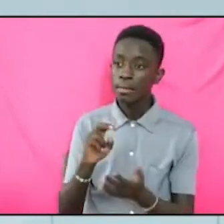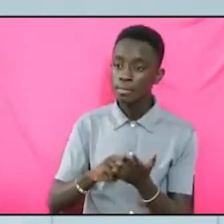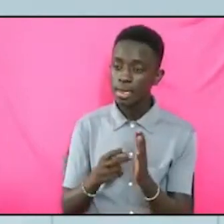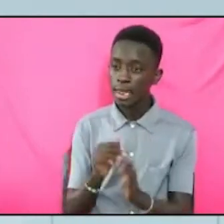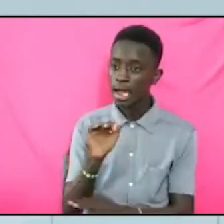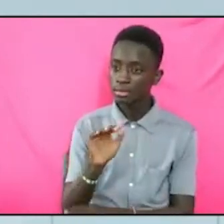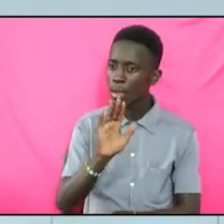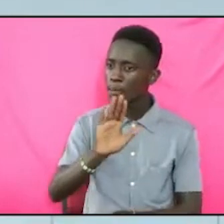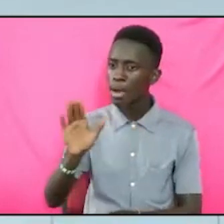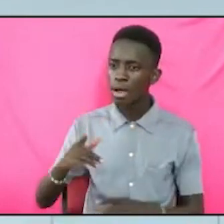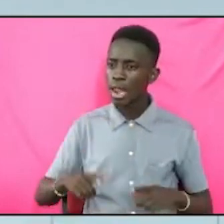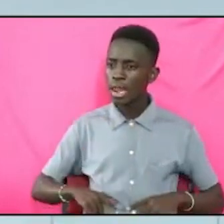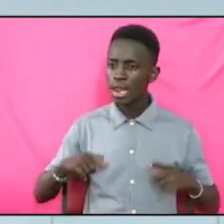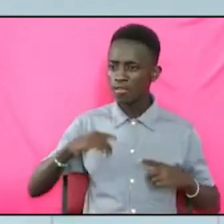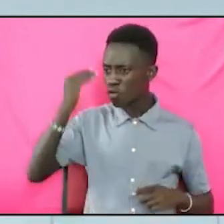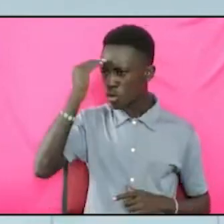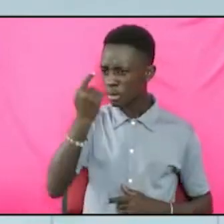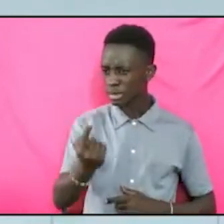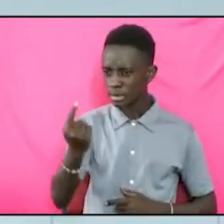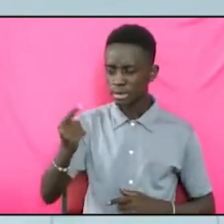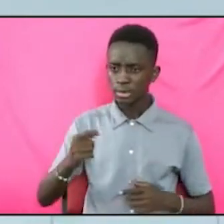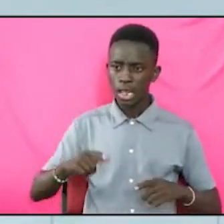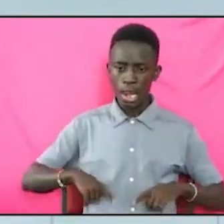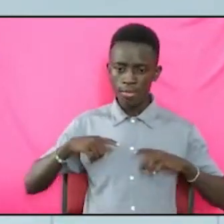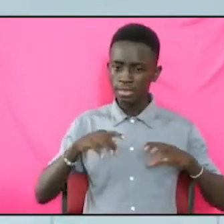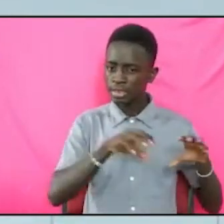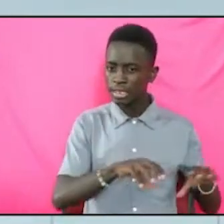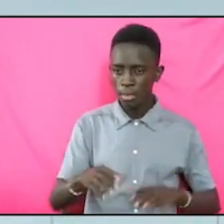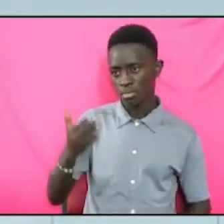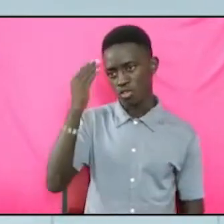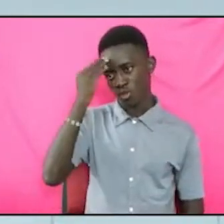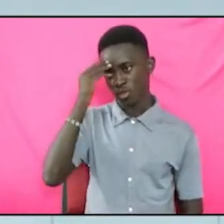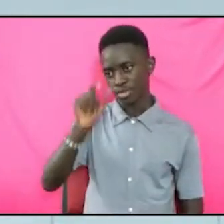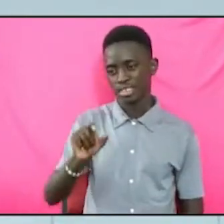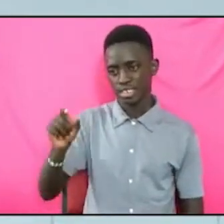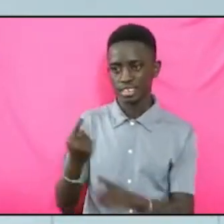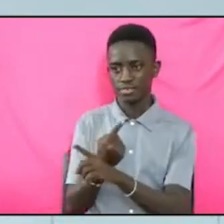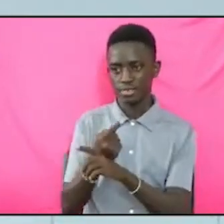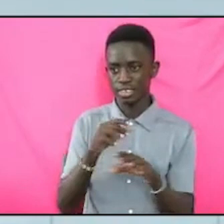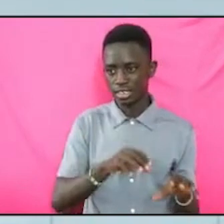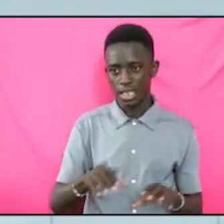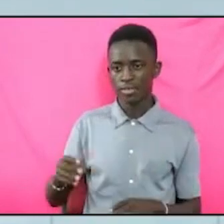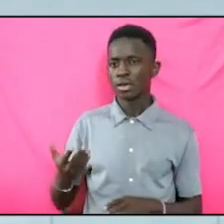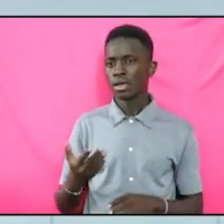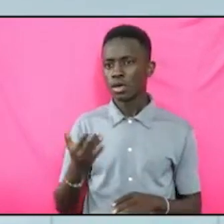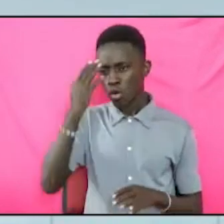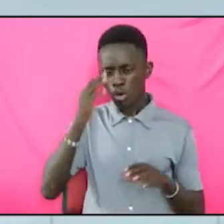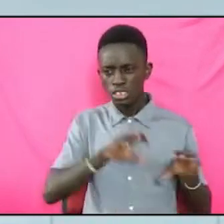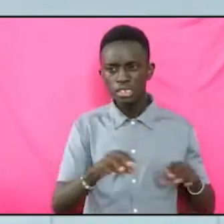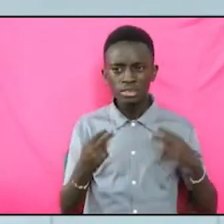you struggling to make sense of at the moment? What is that situation that you are currently struggling to make sense of